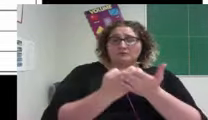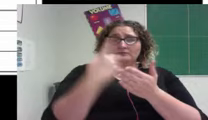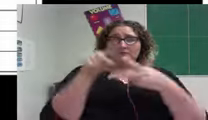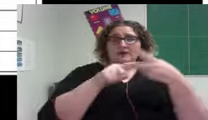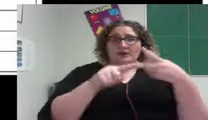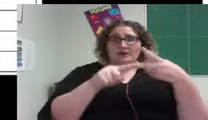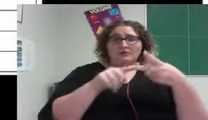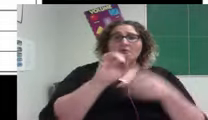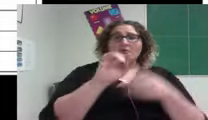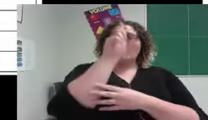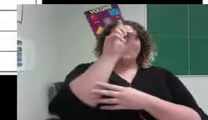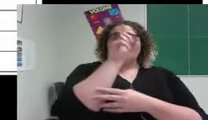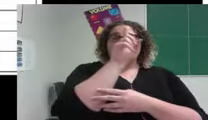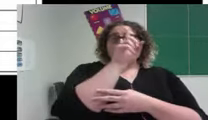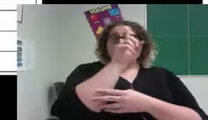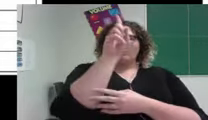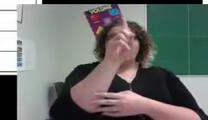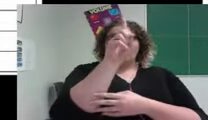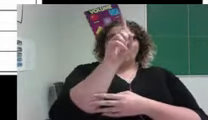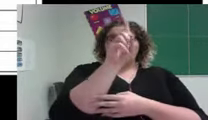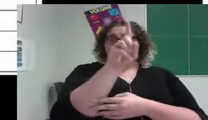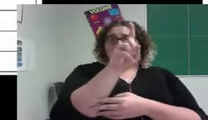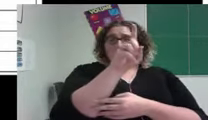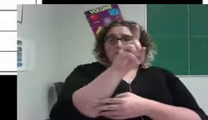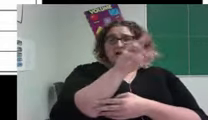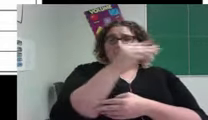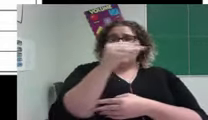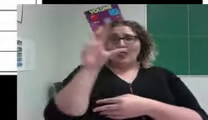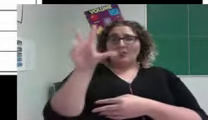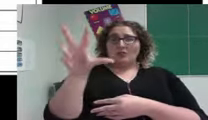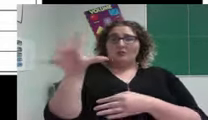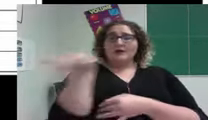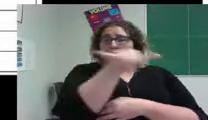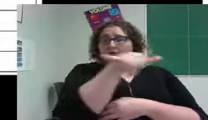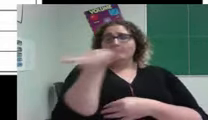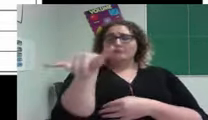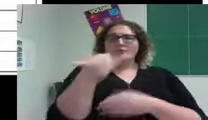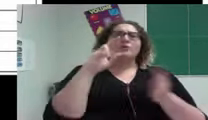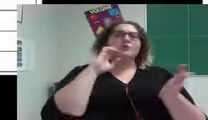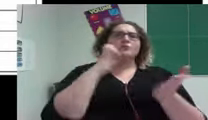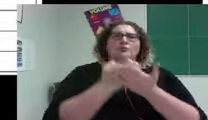Okay, first, we want to start off with